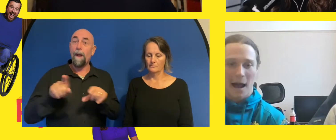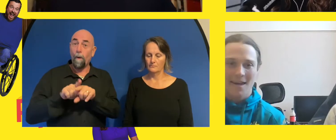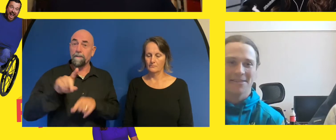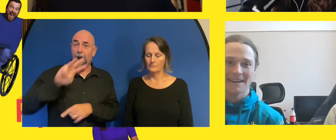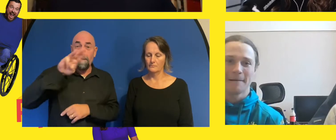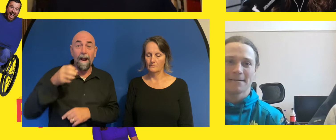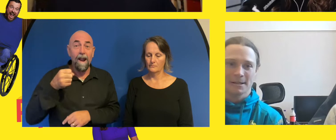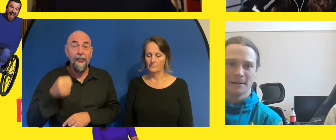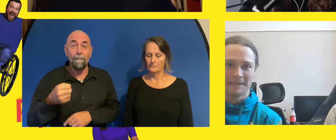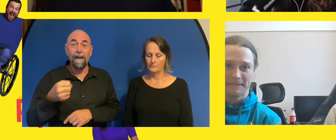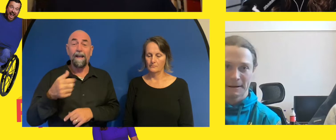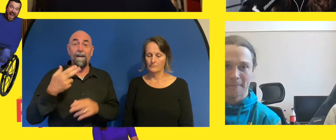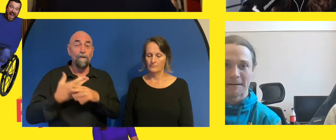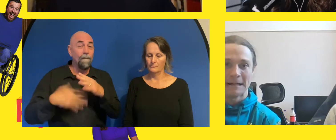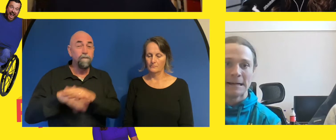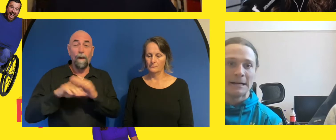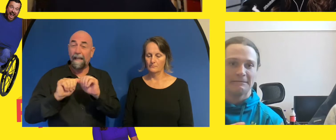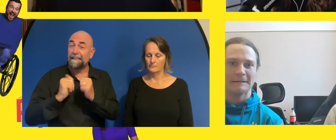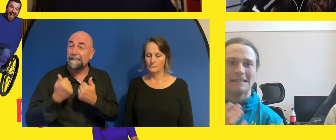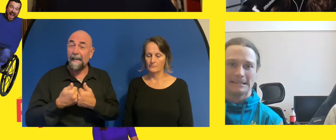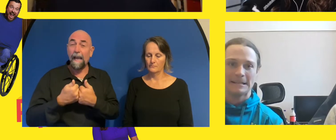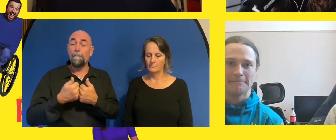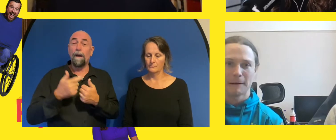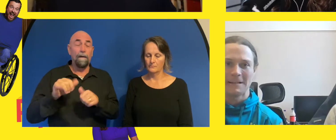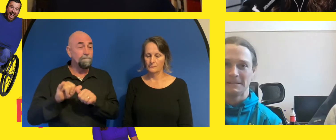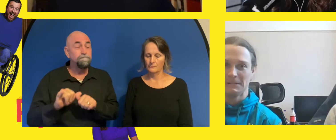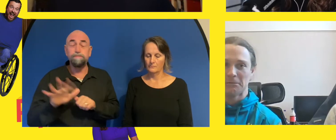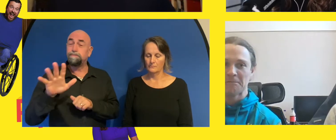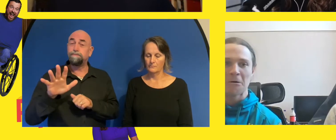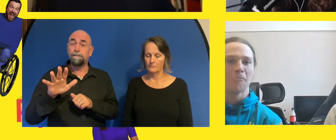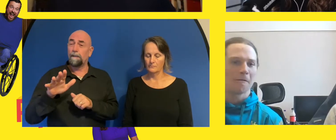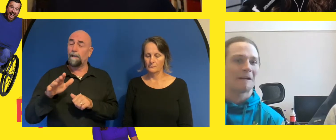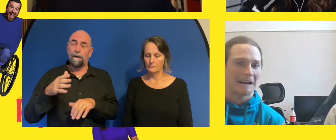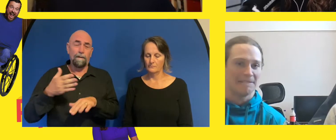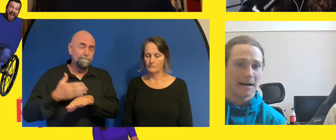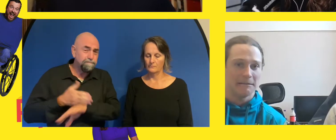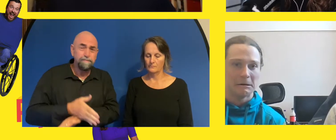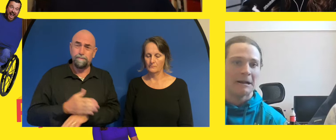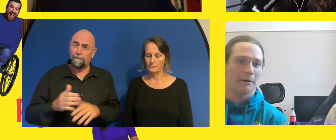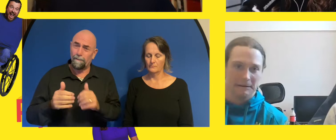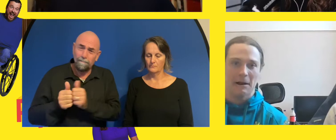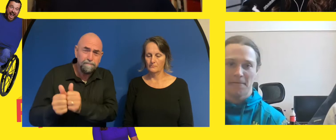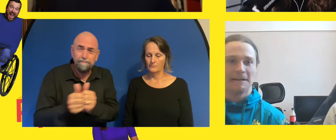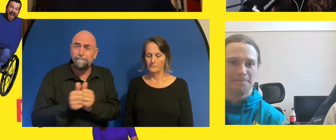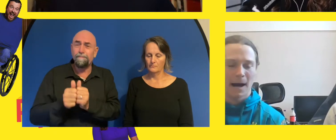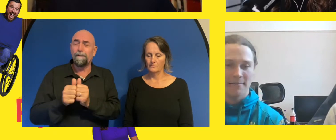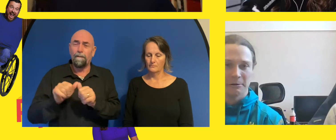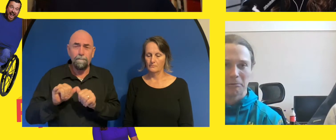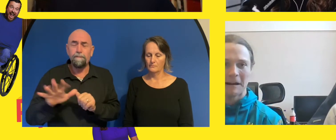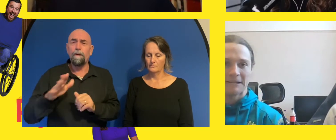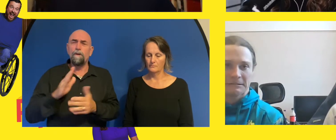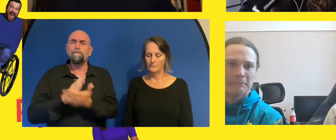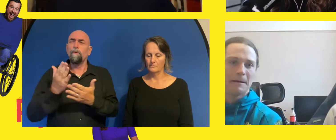cool, I think, about the closing ceremony. It's really a celebration of what we have done of the